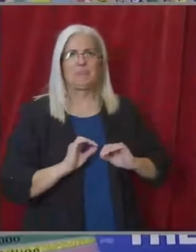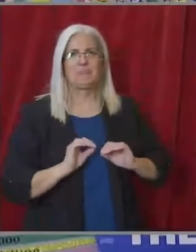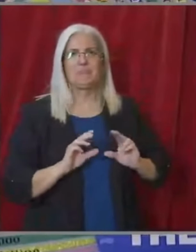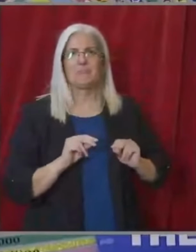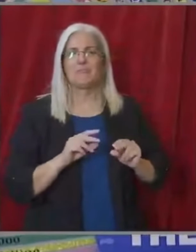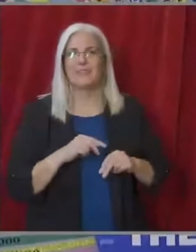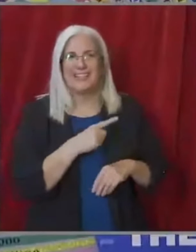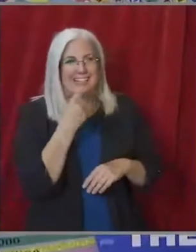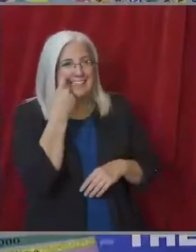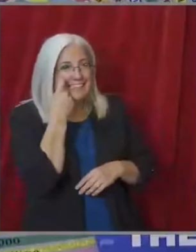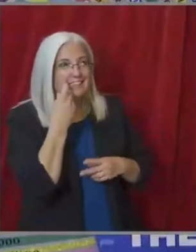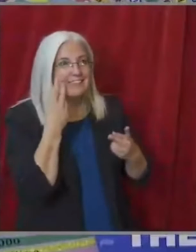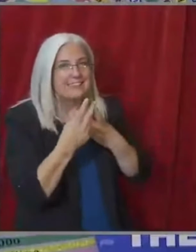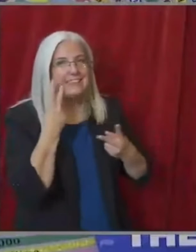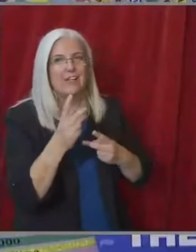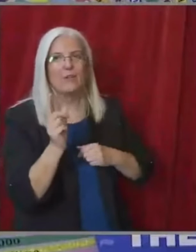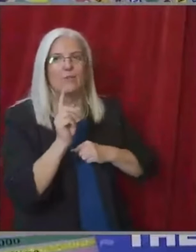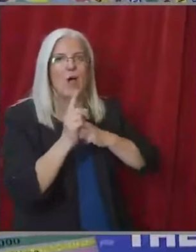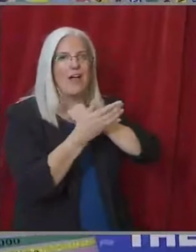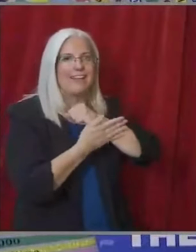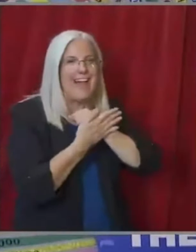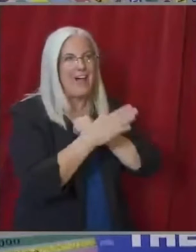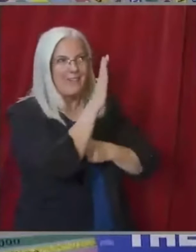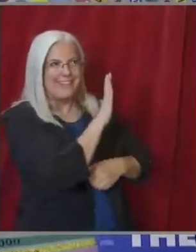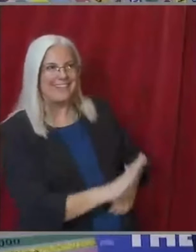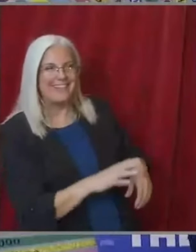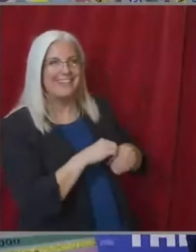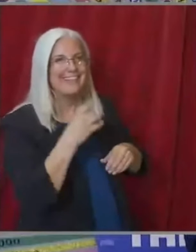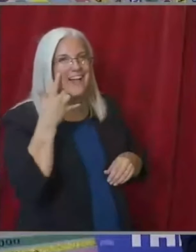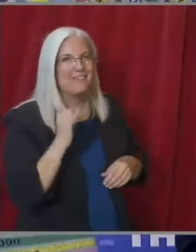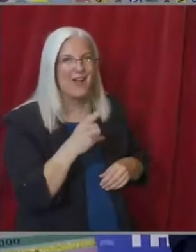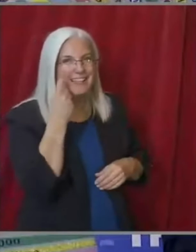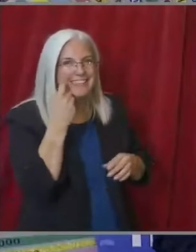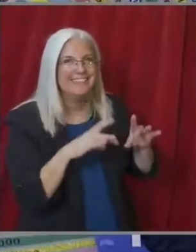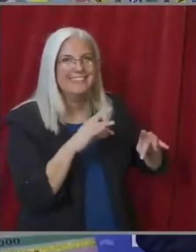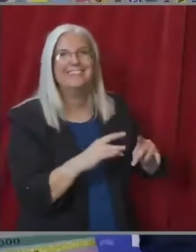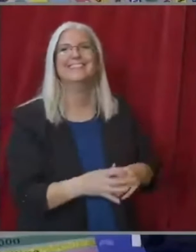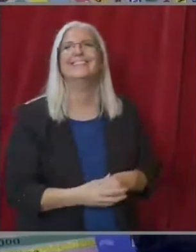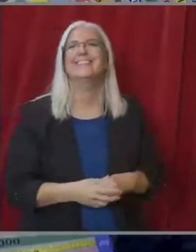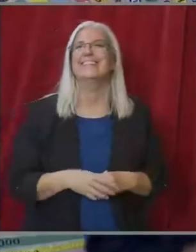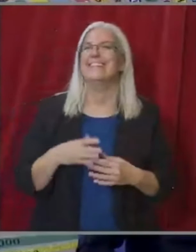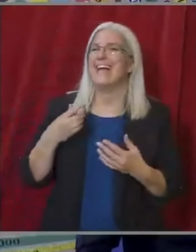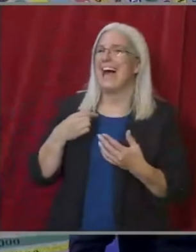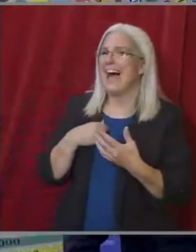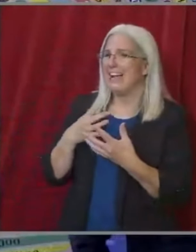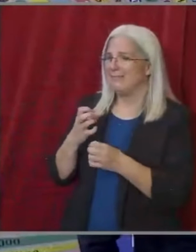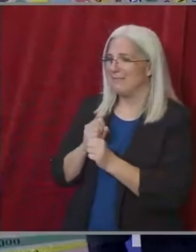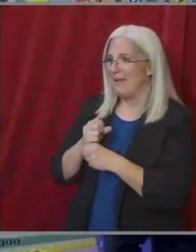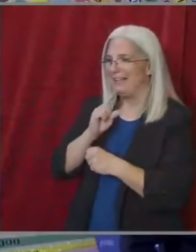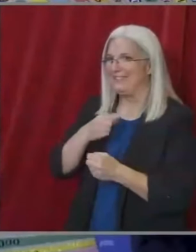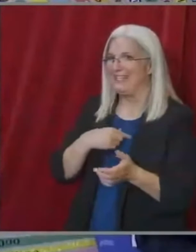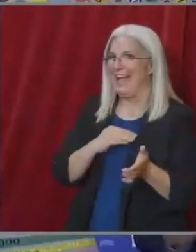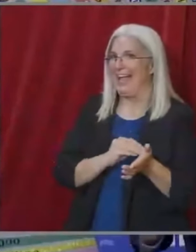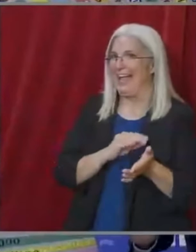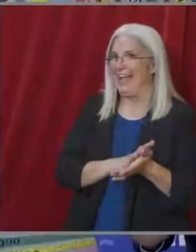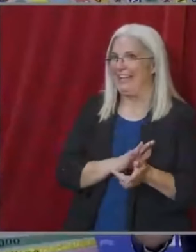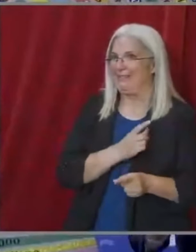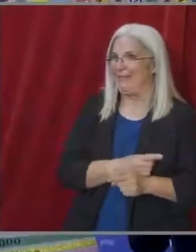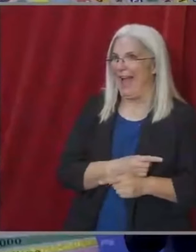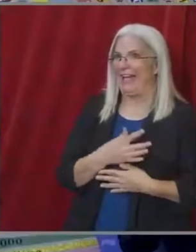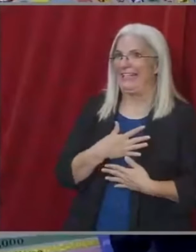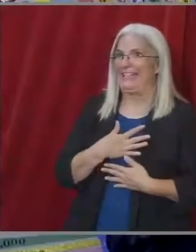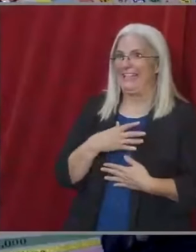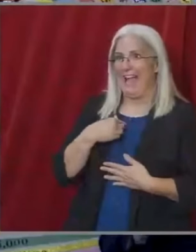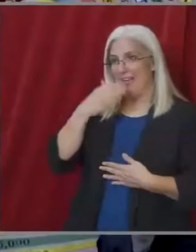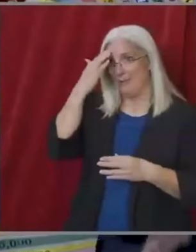counties are in the state of California. Exactly. All right. I just want to go on record. I just want to make sure we're, this is what I'm really focused on right here. Nothing in your pockets,